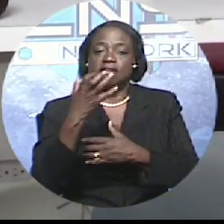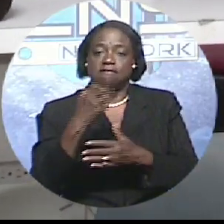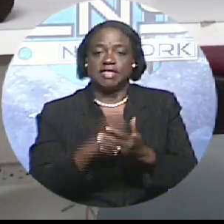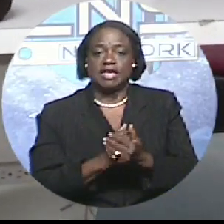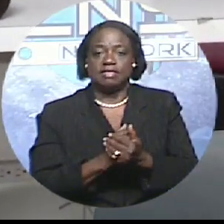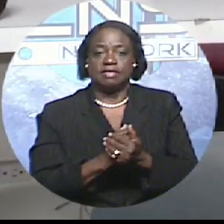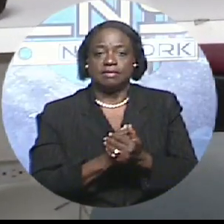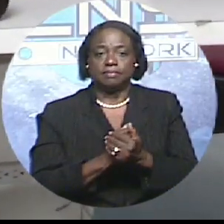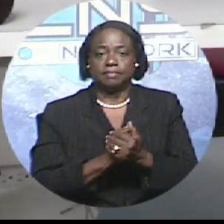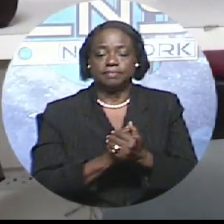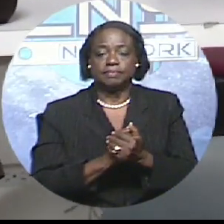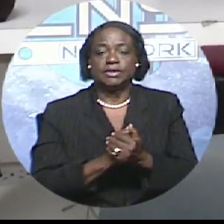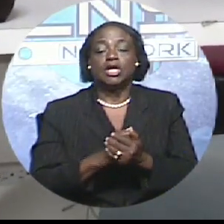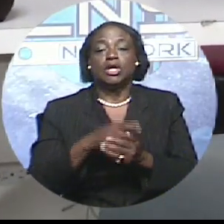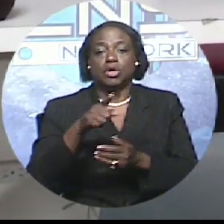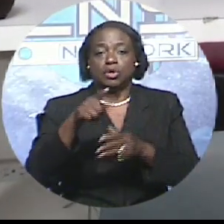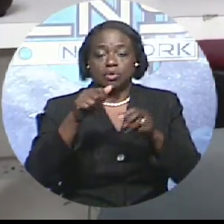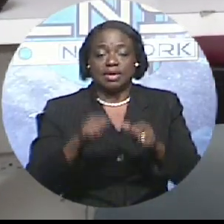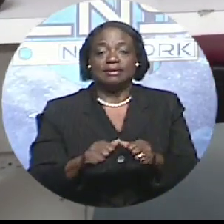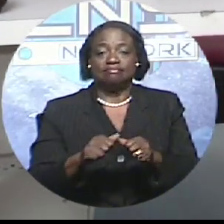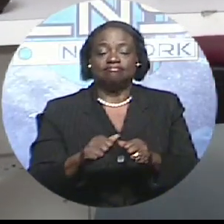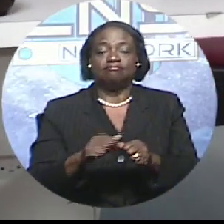at